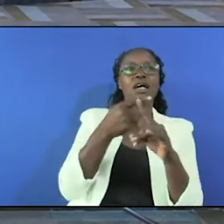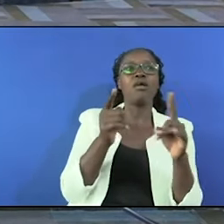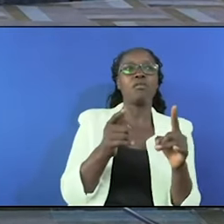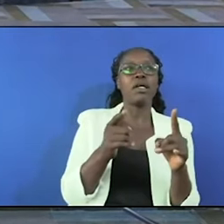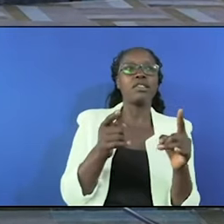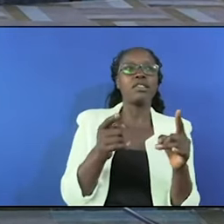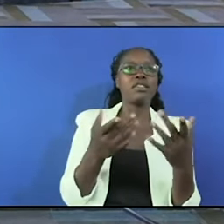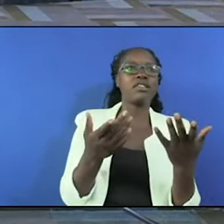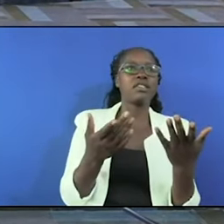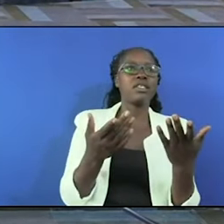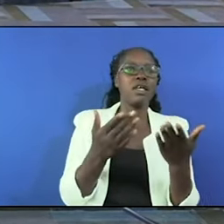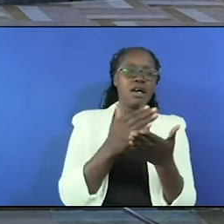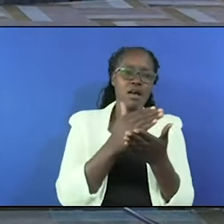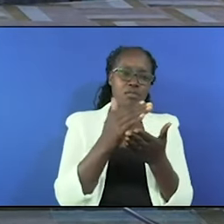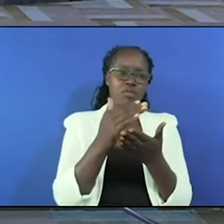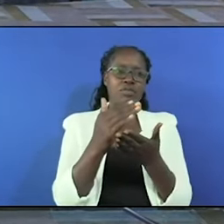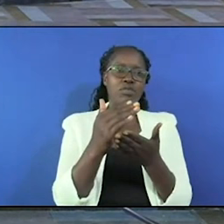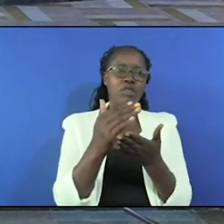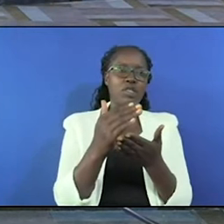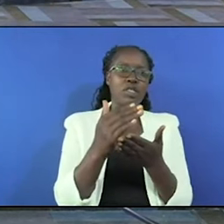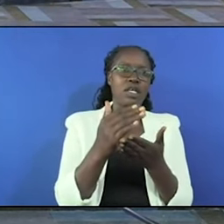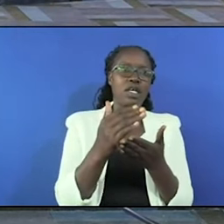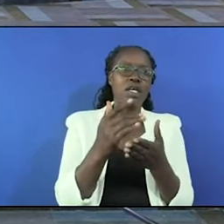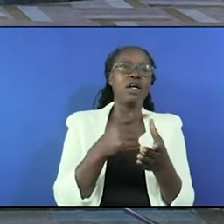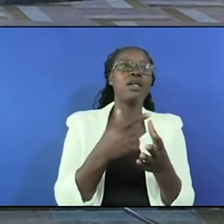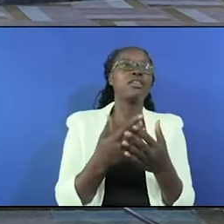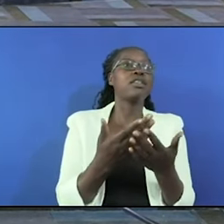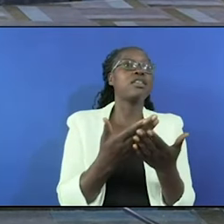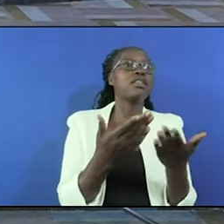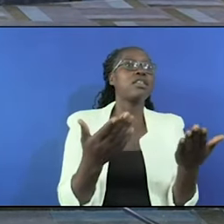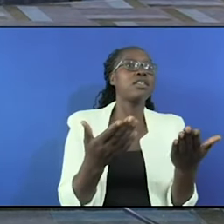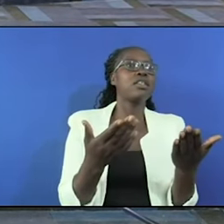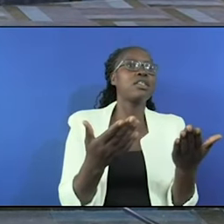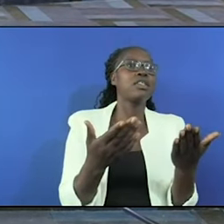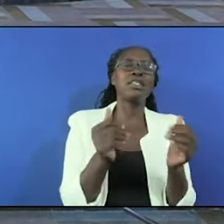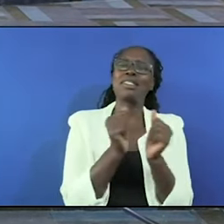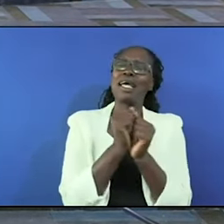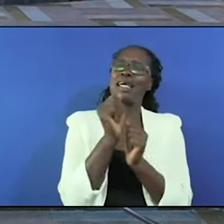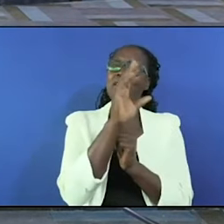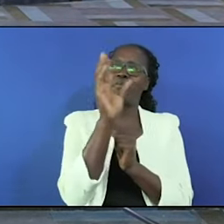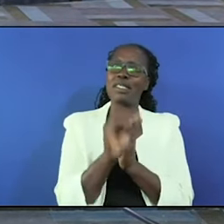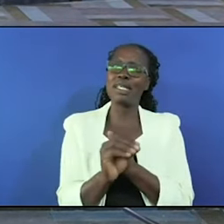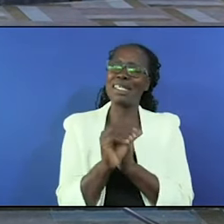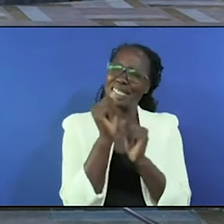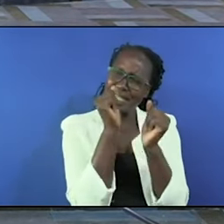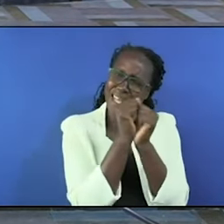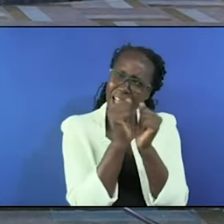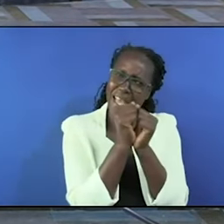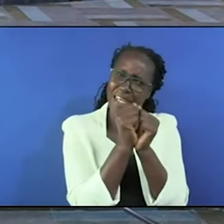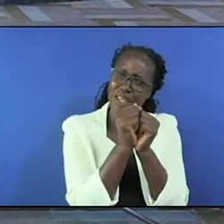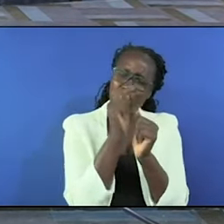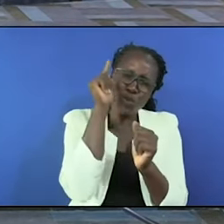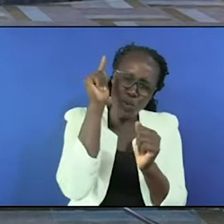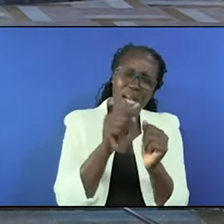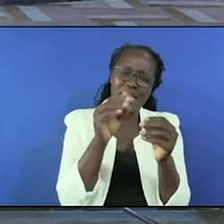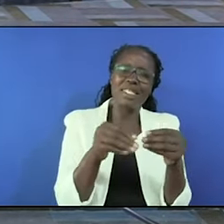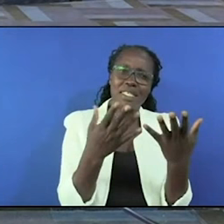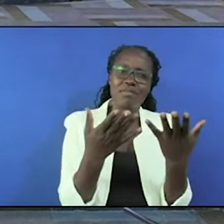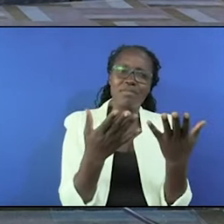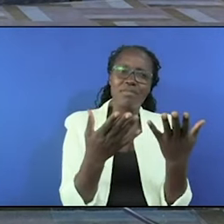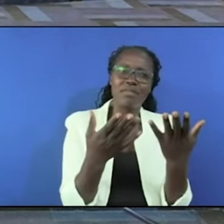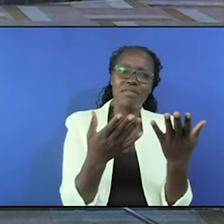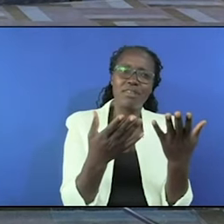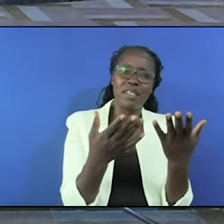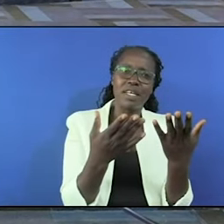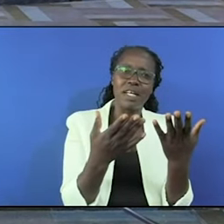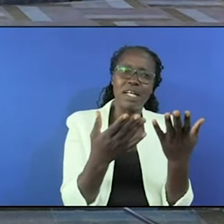And you can't give a portion of your offering to the Lord. You can't give 10%. You can't give. When somebody gives